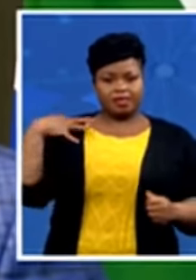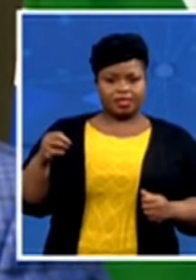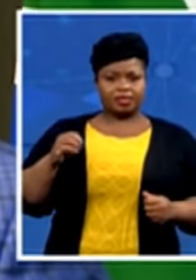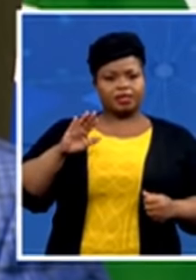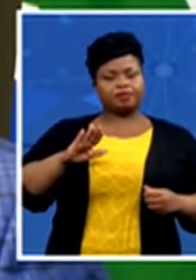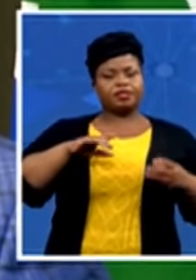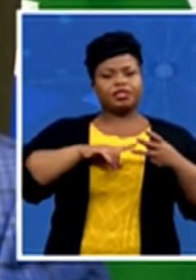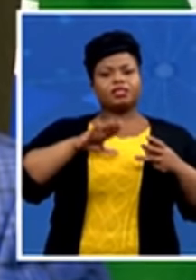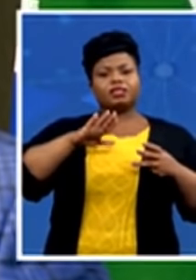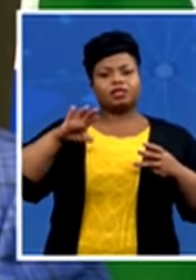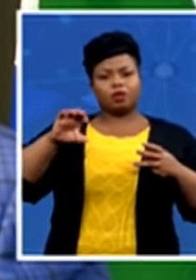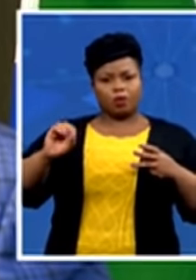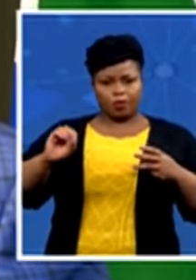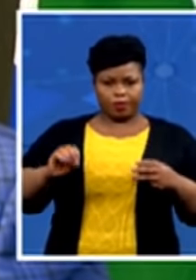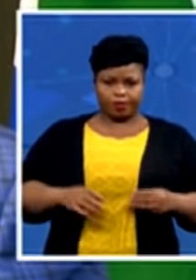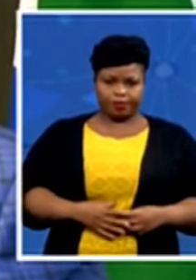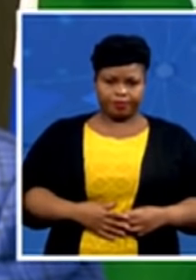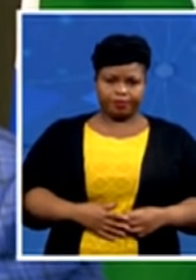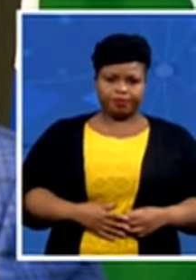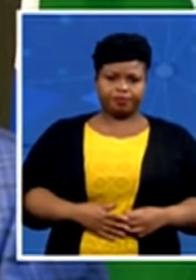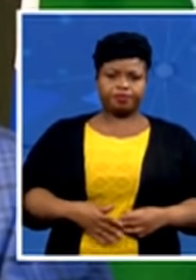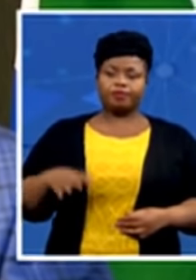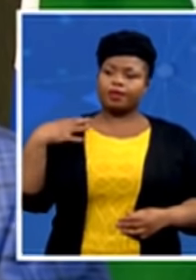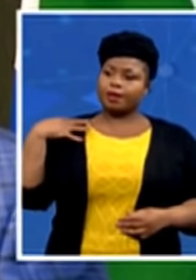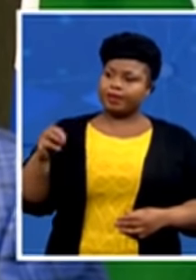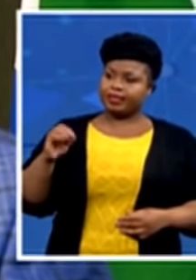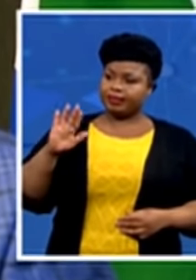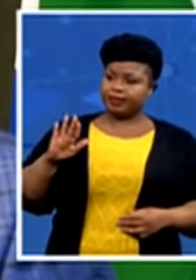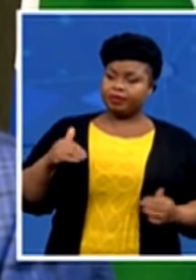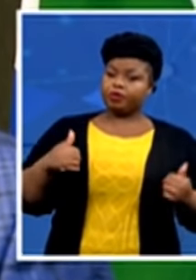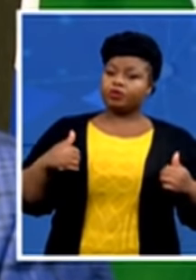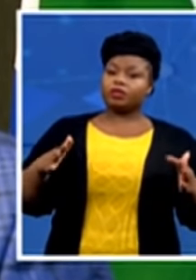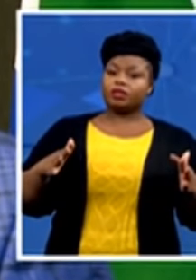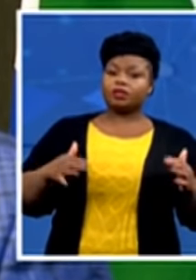And Minister, just start by really thanking you very much.